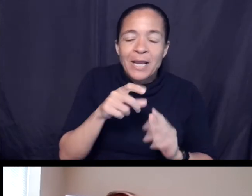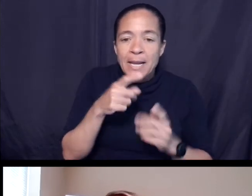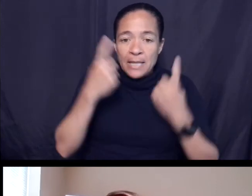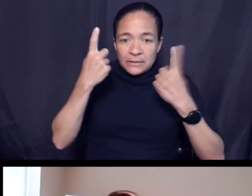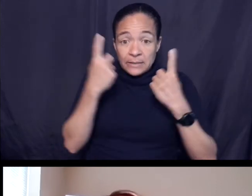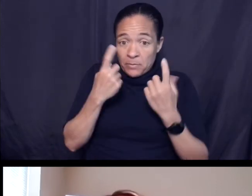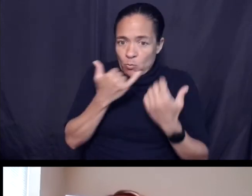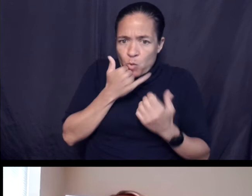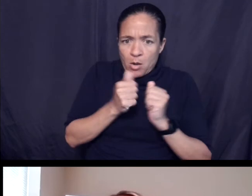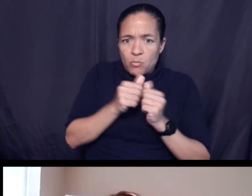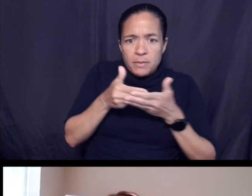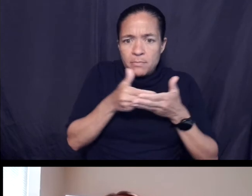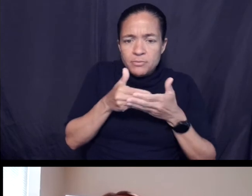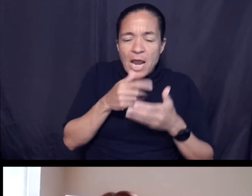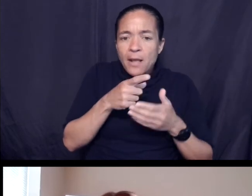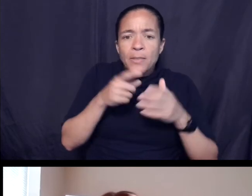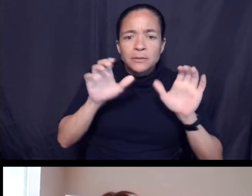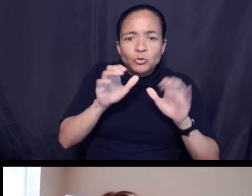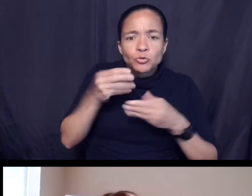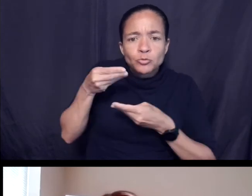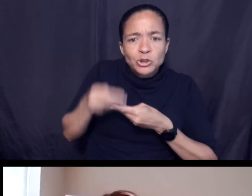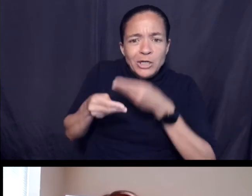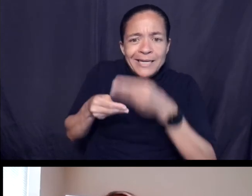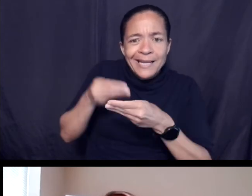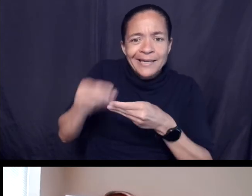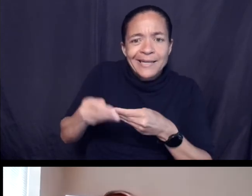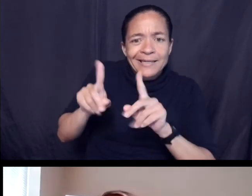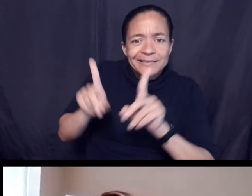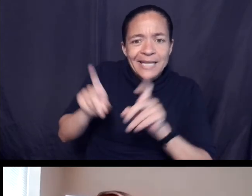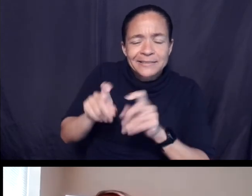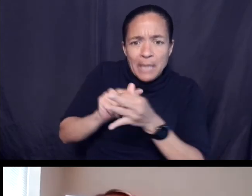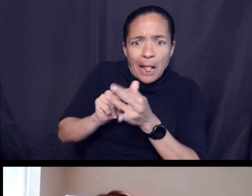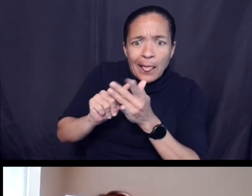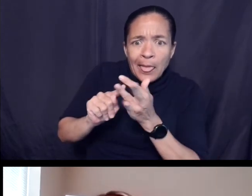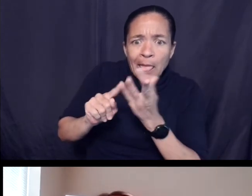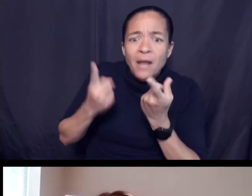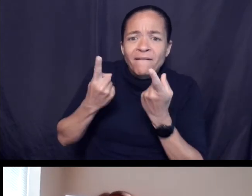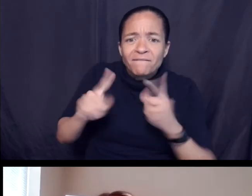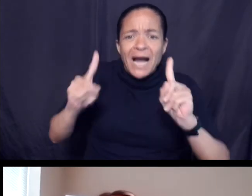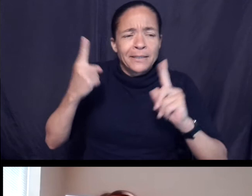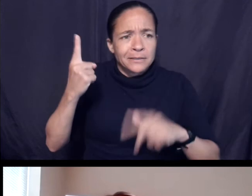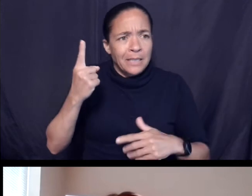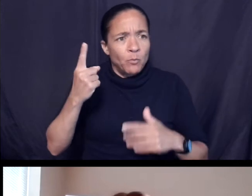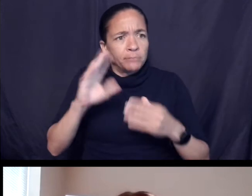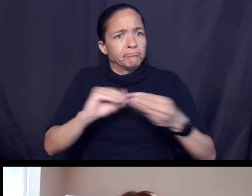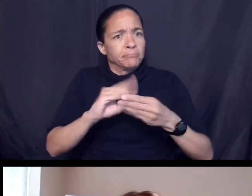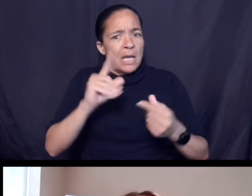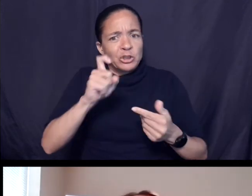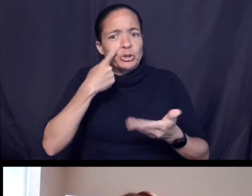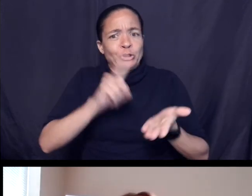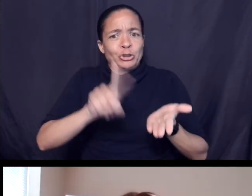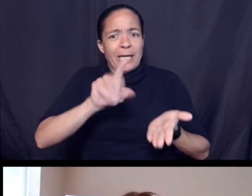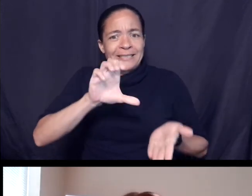is, they go through genetic testing, they go through all these other things that it could be, and then maybe finally someone says, well, we should check for